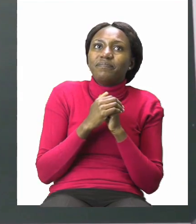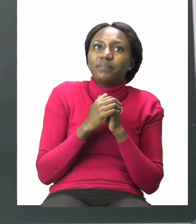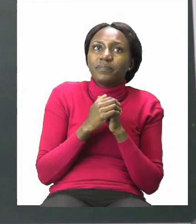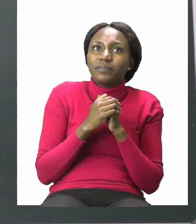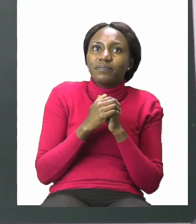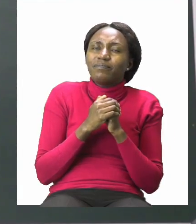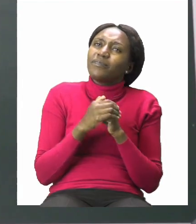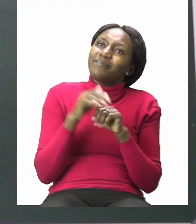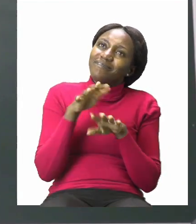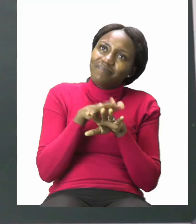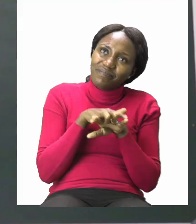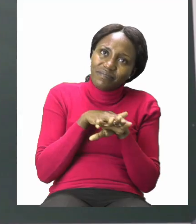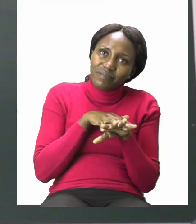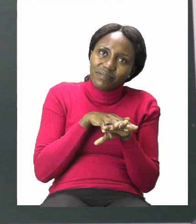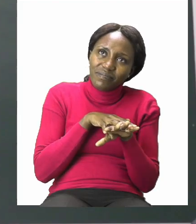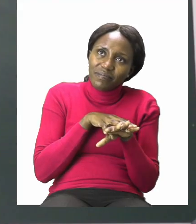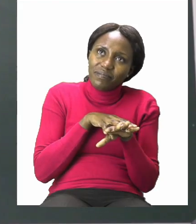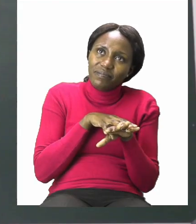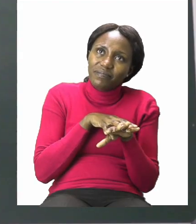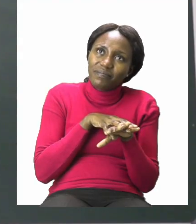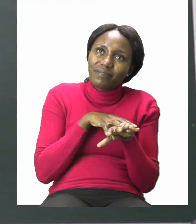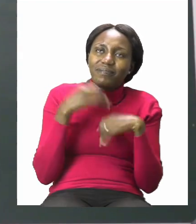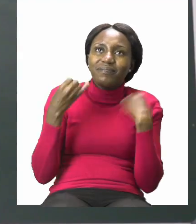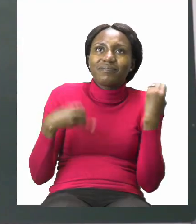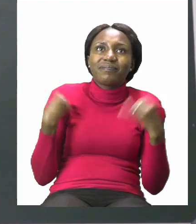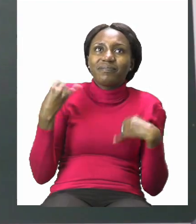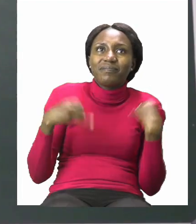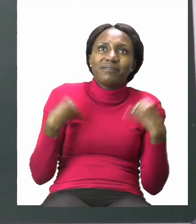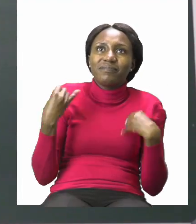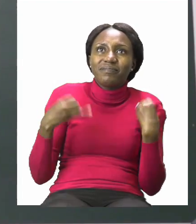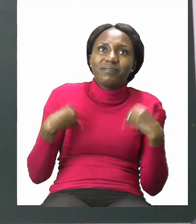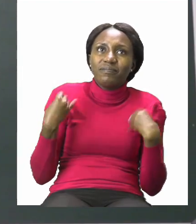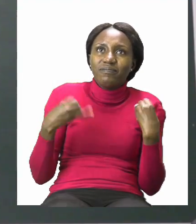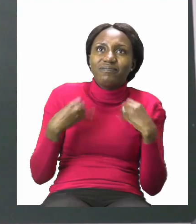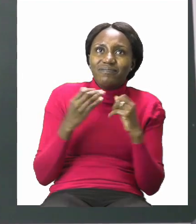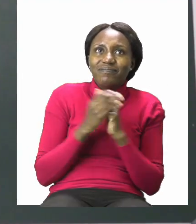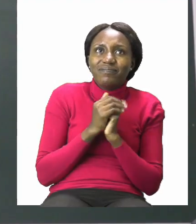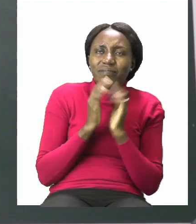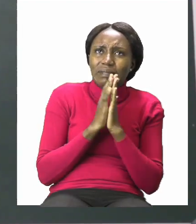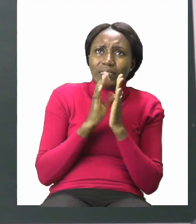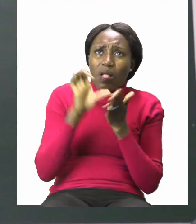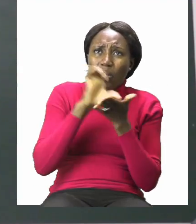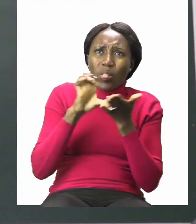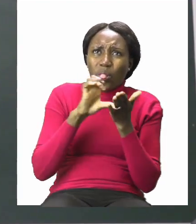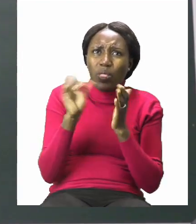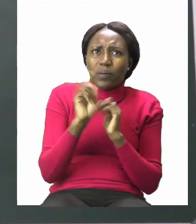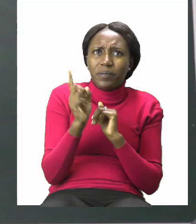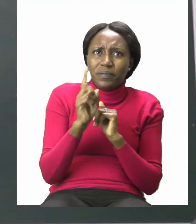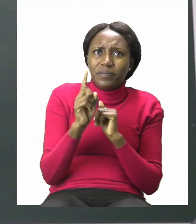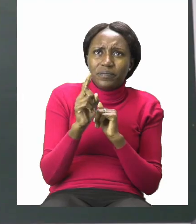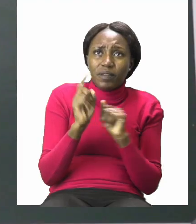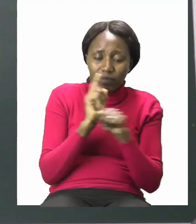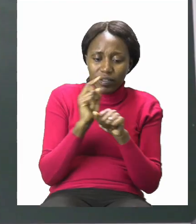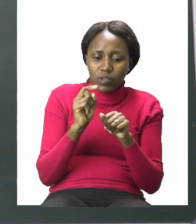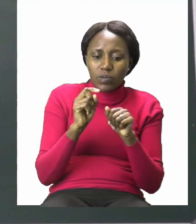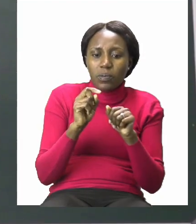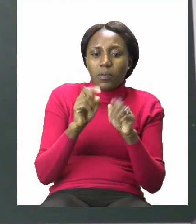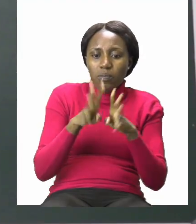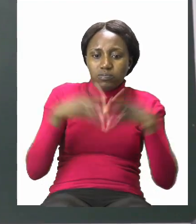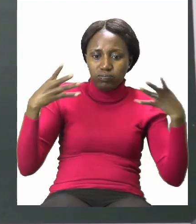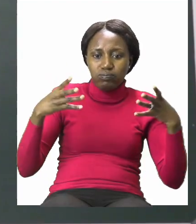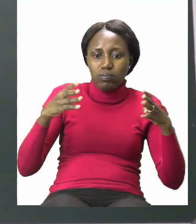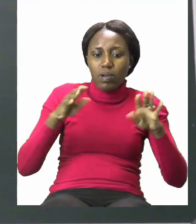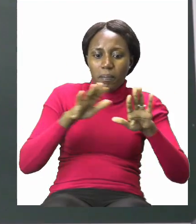Take your time with this one, boys and girls. Have fun. Try hard not to make a mess by putting a newspaper down first before